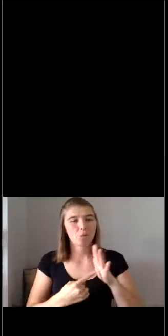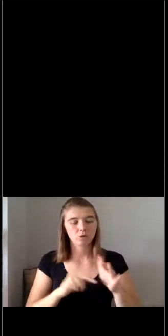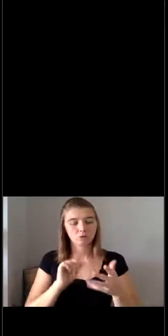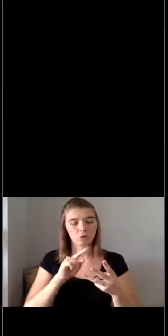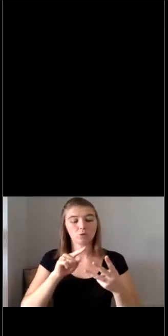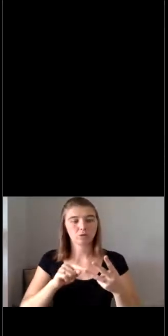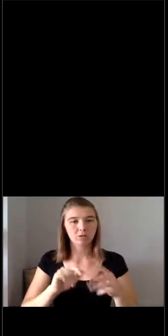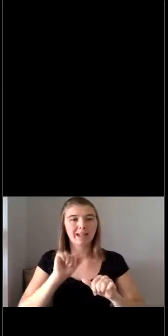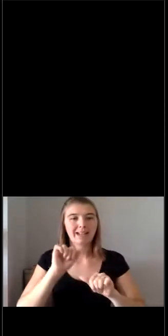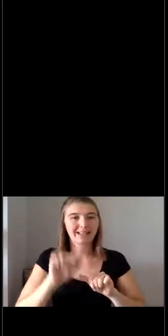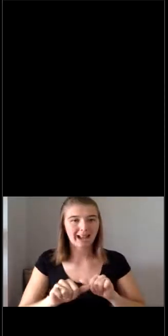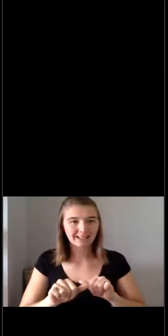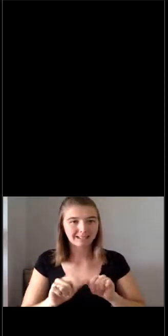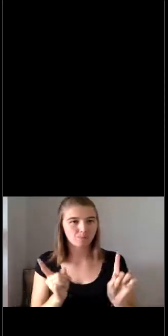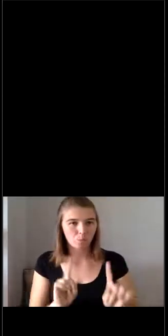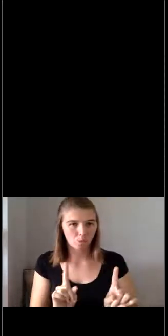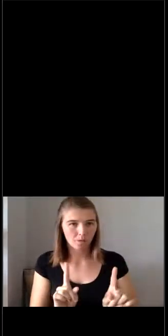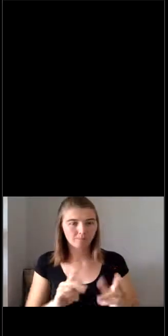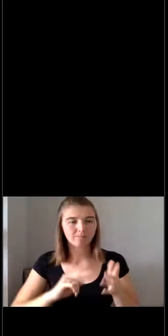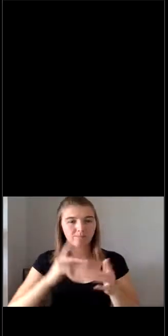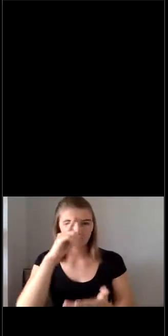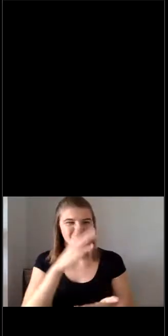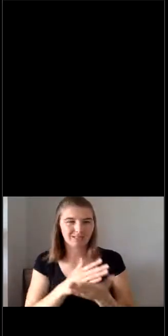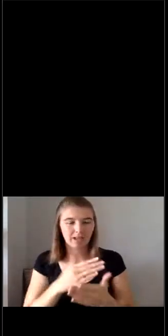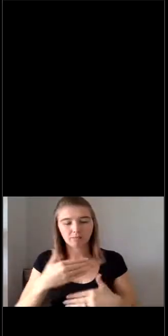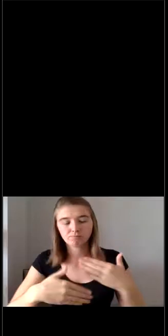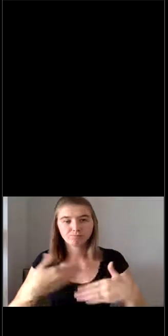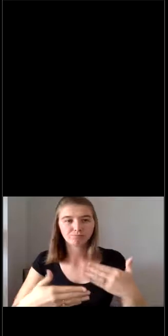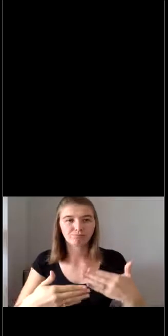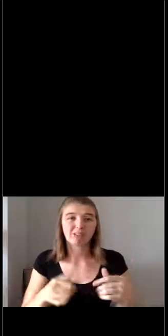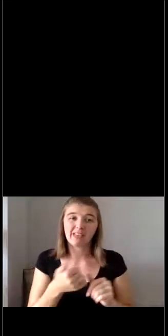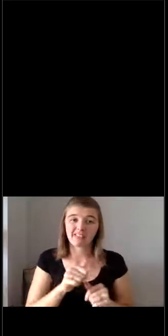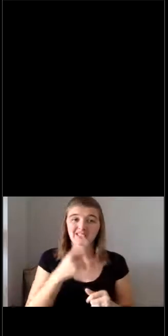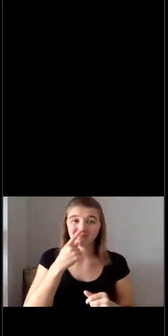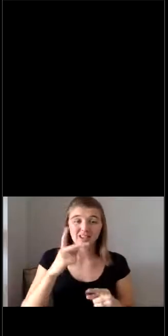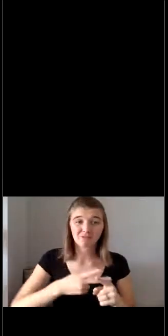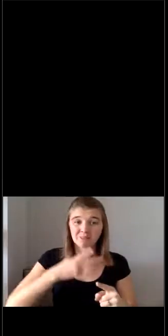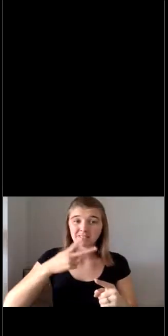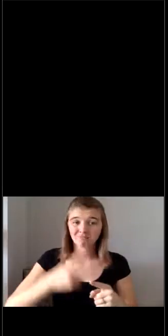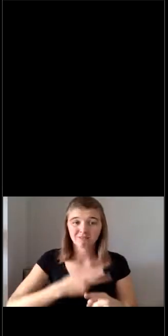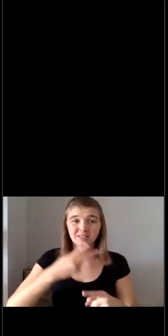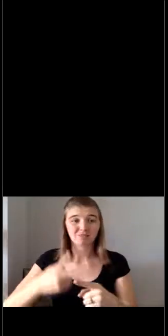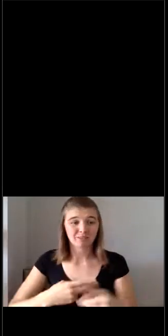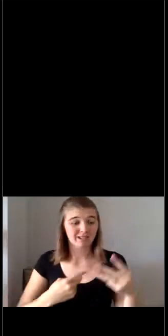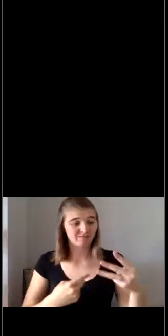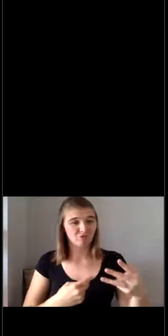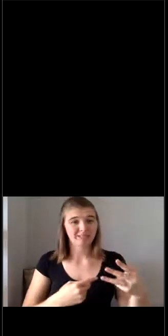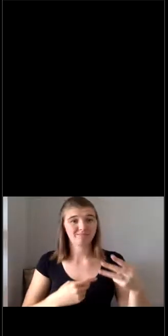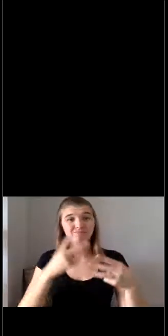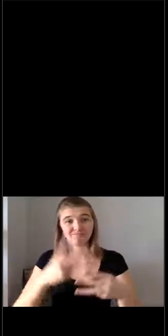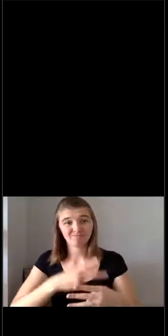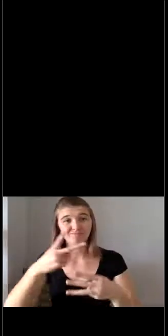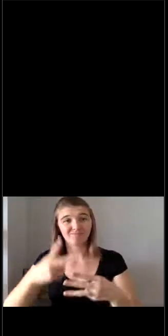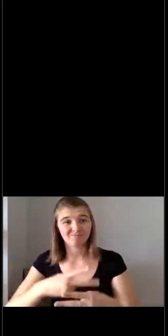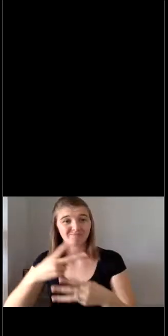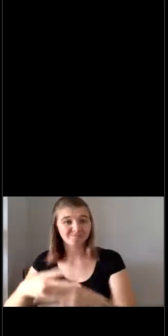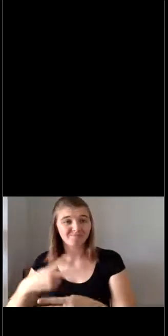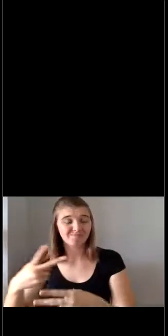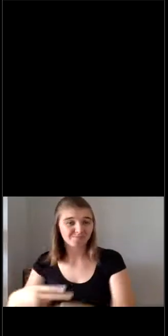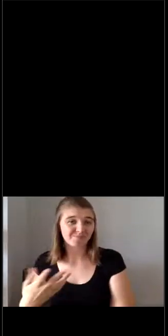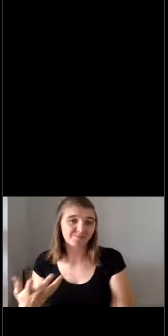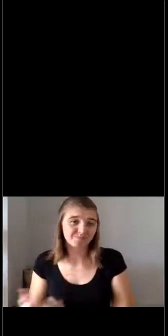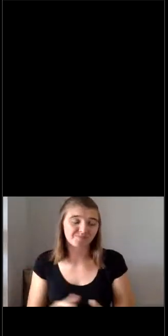paused, reframe, and we've taken that next step, we just repeat that process. Pause, reframe, next step. And you'll see those steps come up in studies as